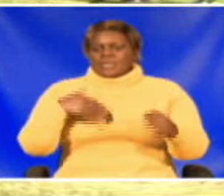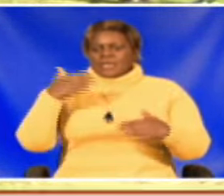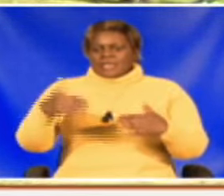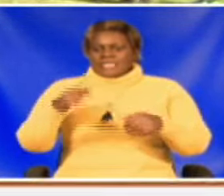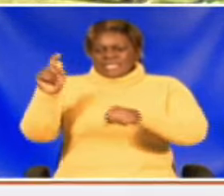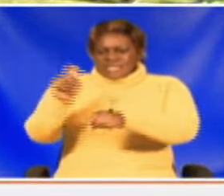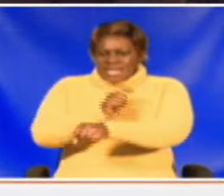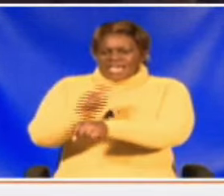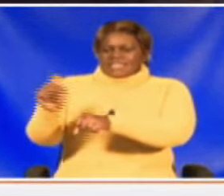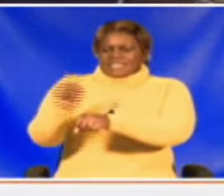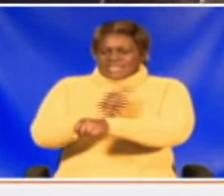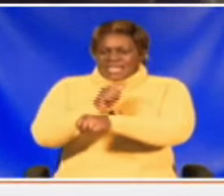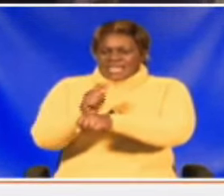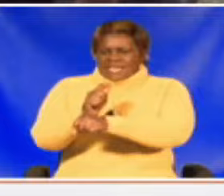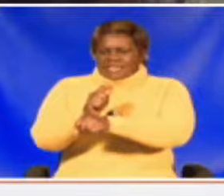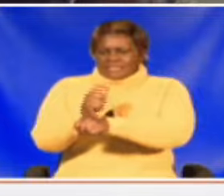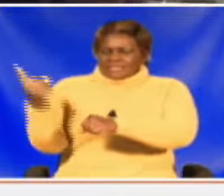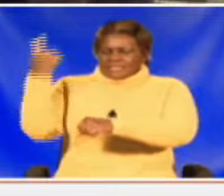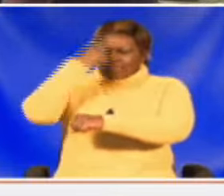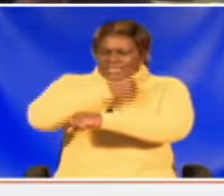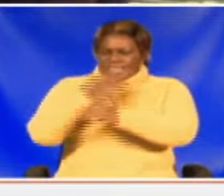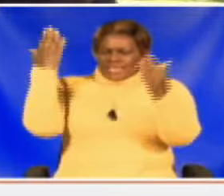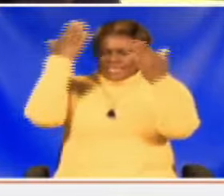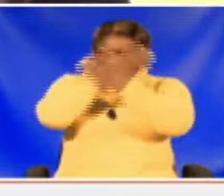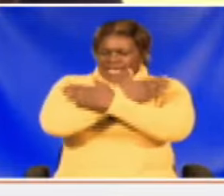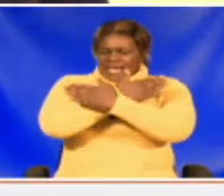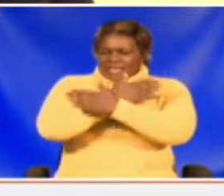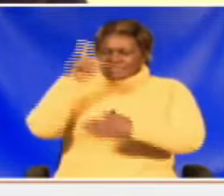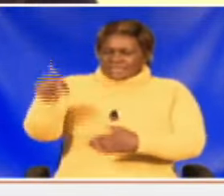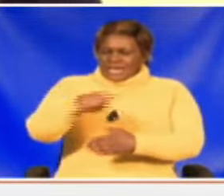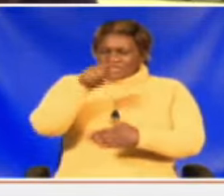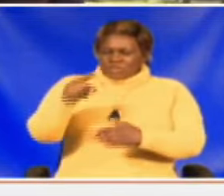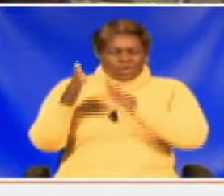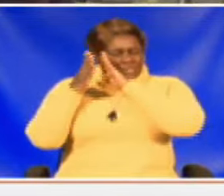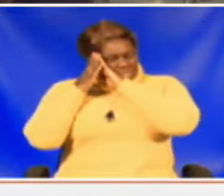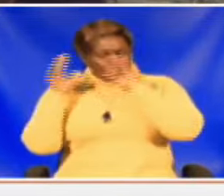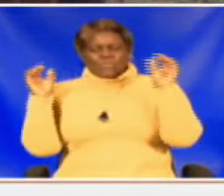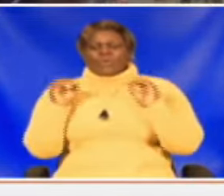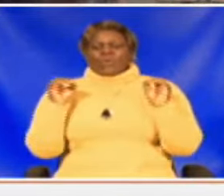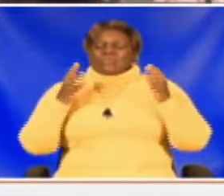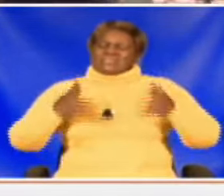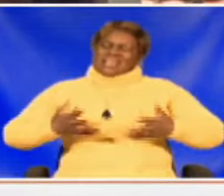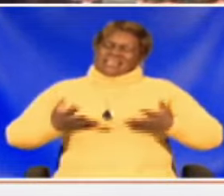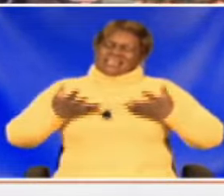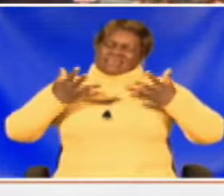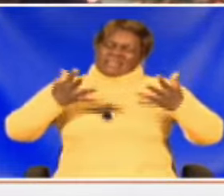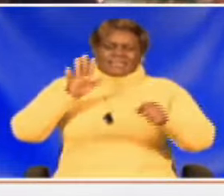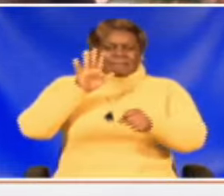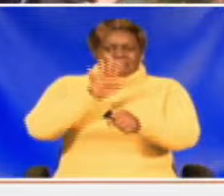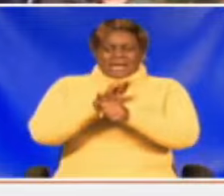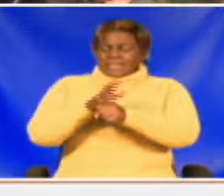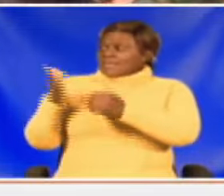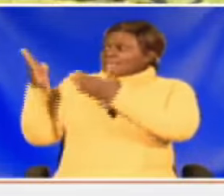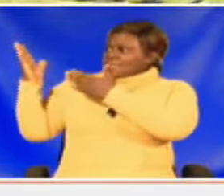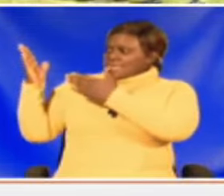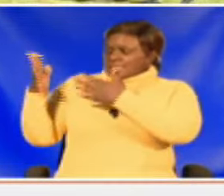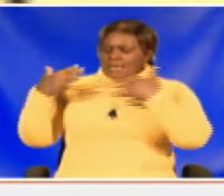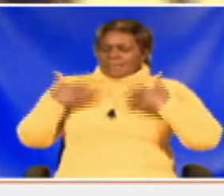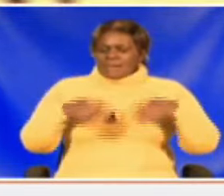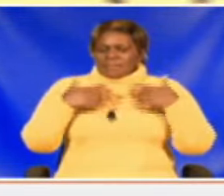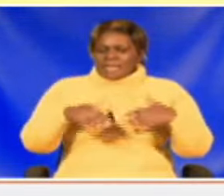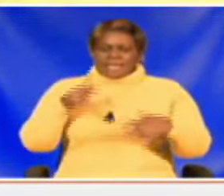day and night. We do cancel even some of our sleeps. And we do sacrifice a lot. And this game that you're going to play at